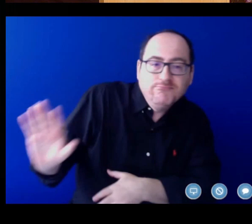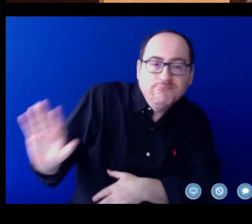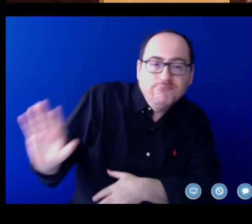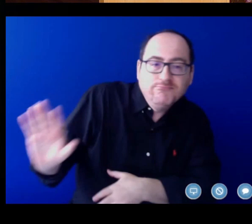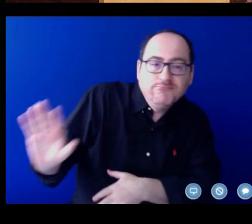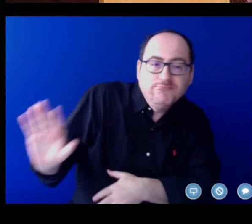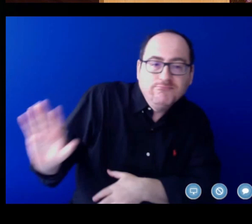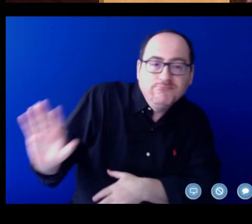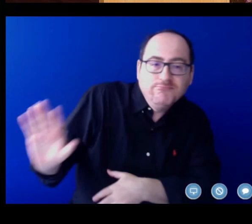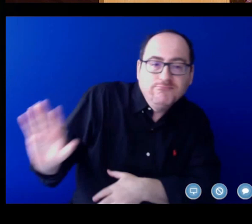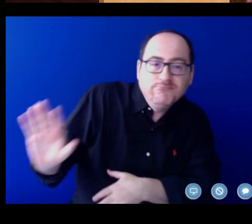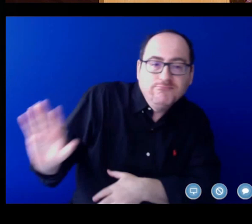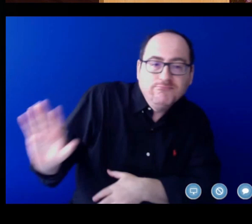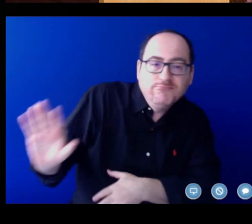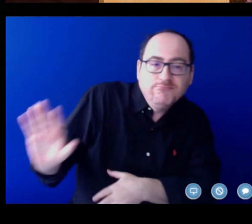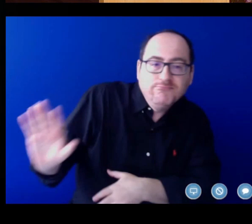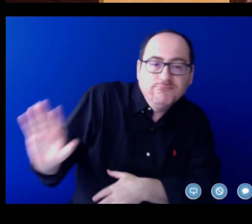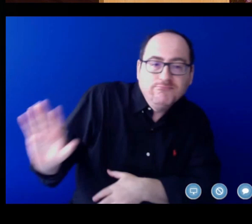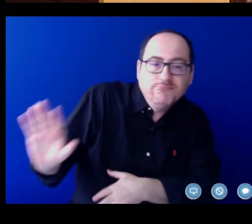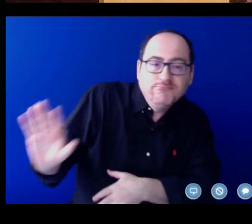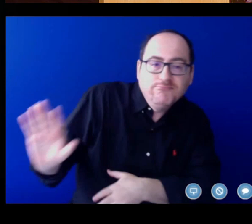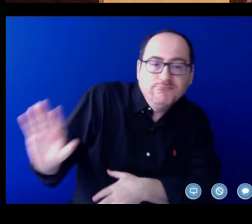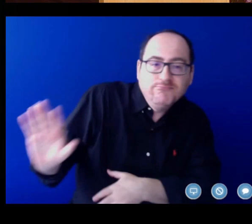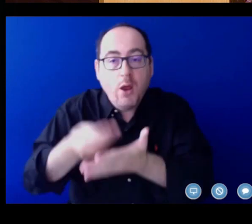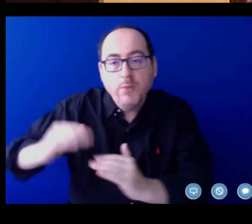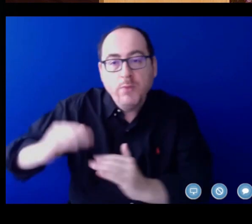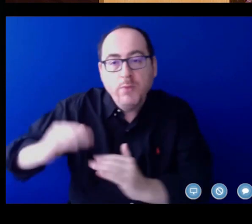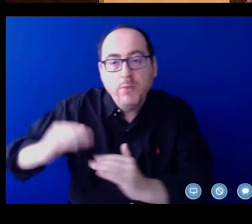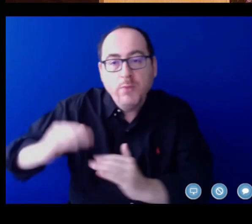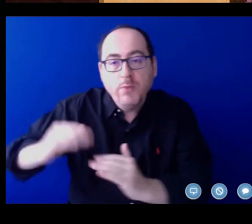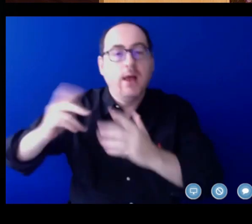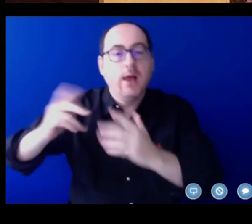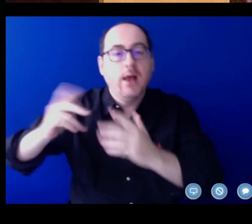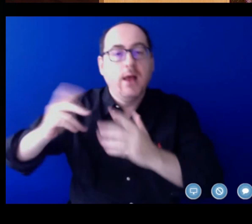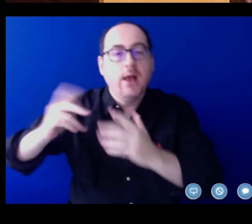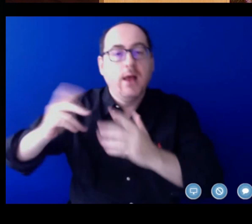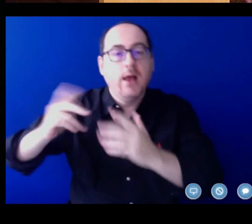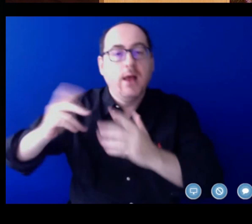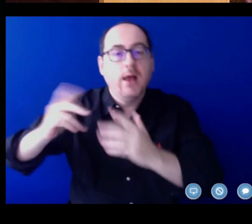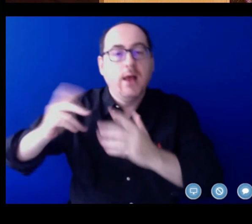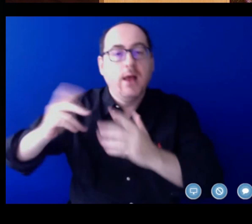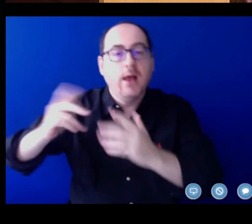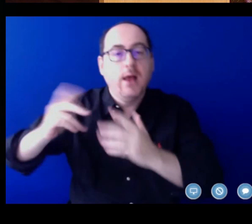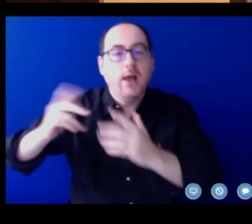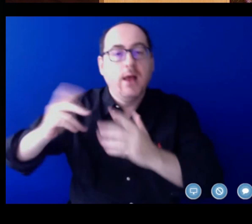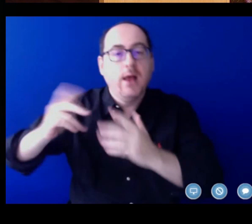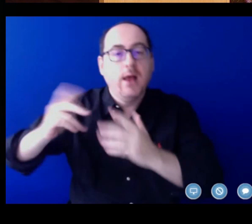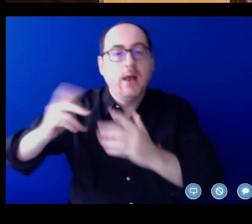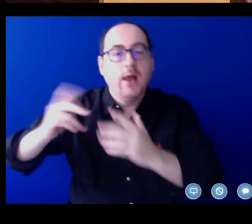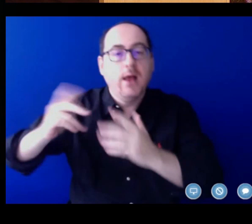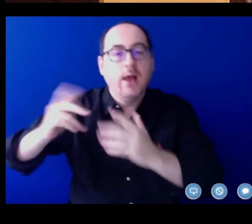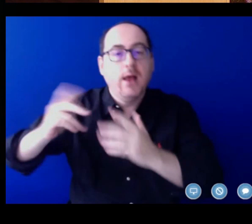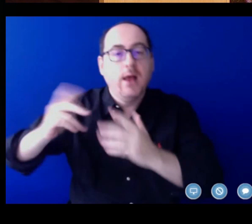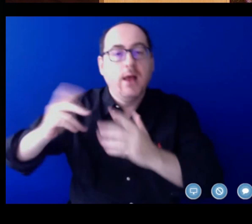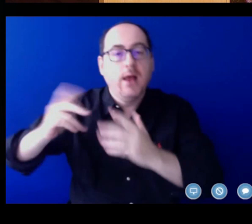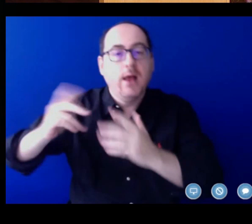Finally, just one more conceptual model that can aid our thinking. You might recognise this as a socio-ecological model for thinking